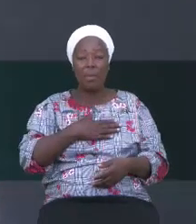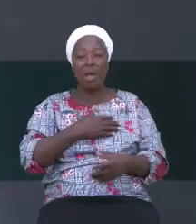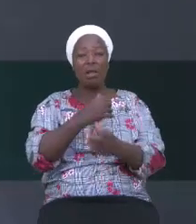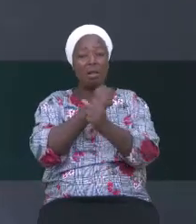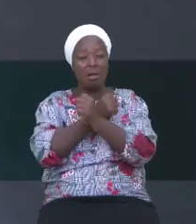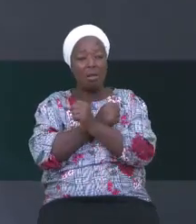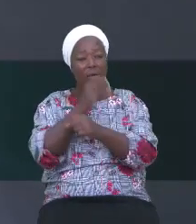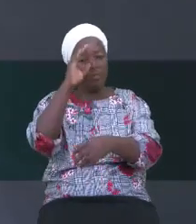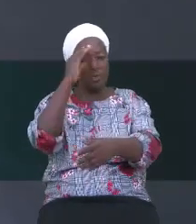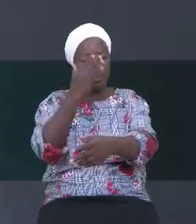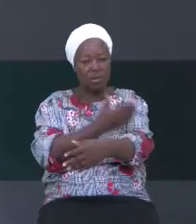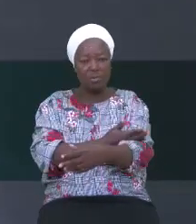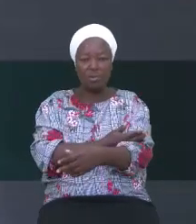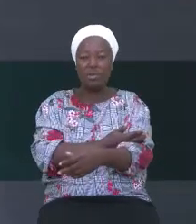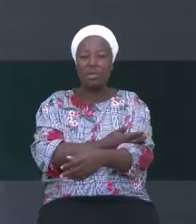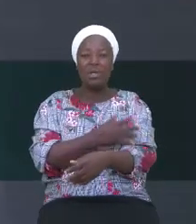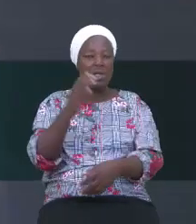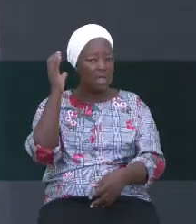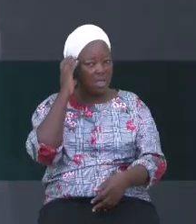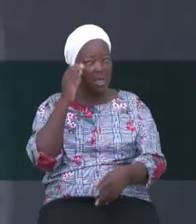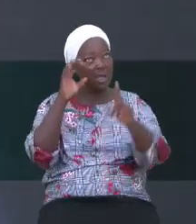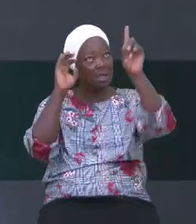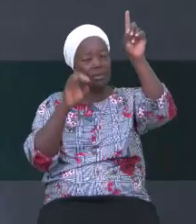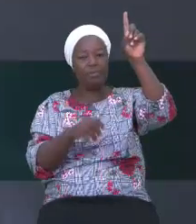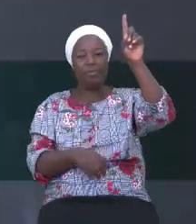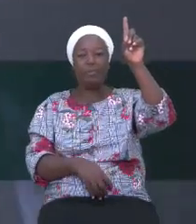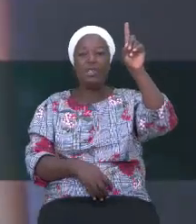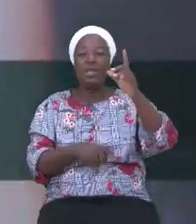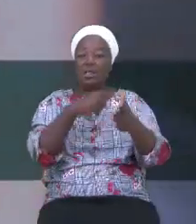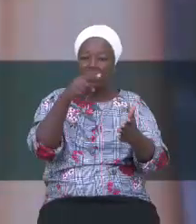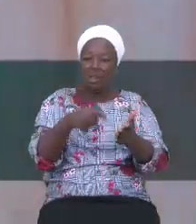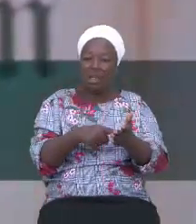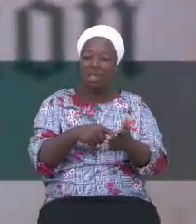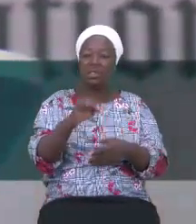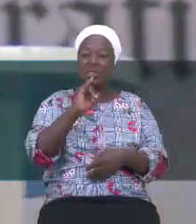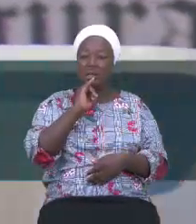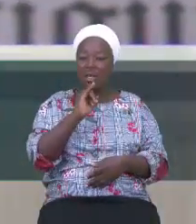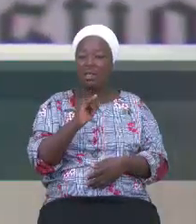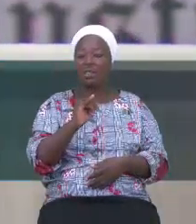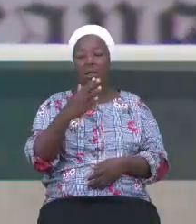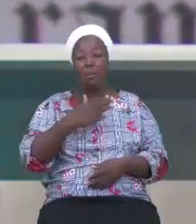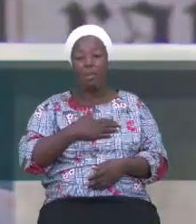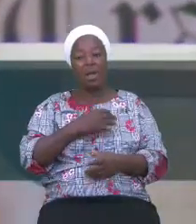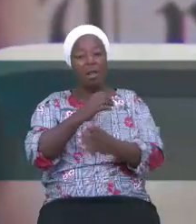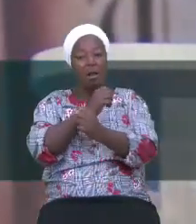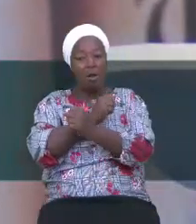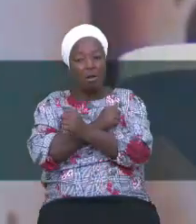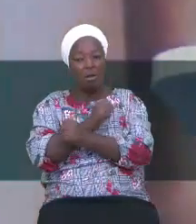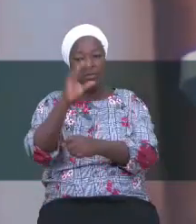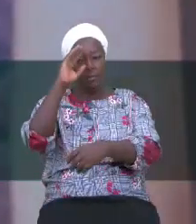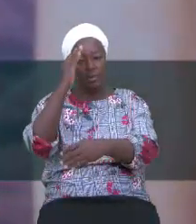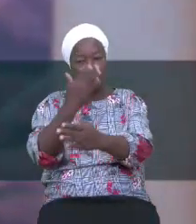beloved son, hear him. This is my beloved